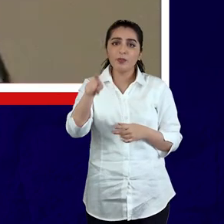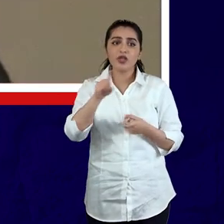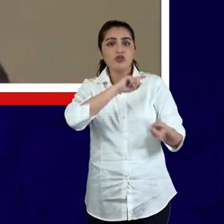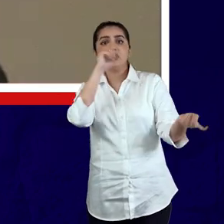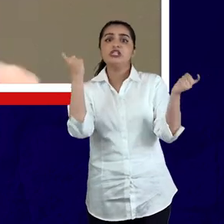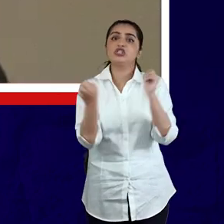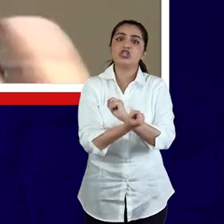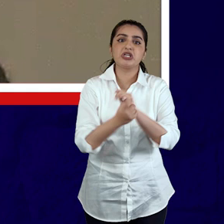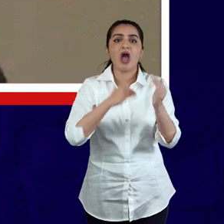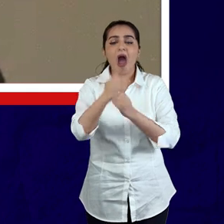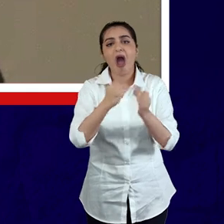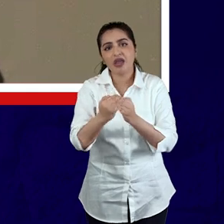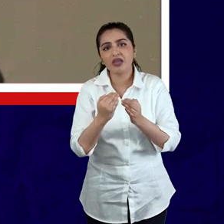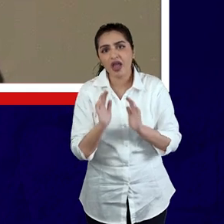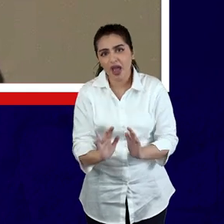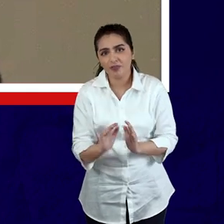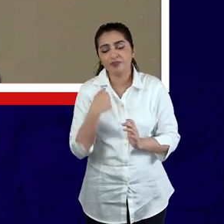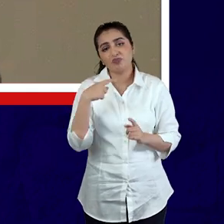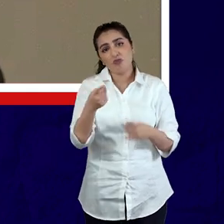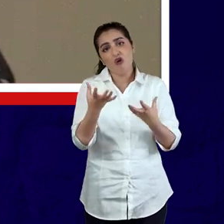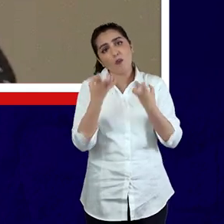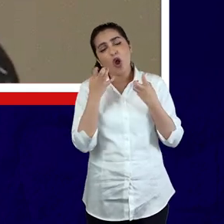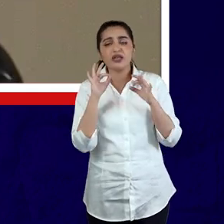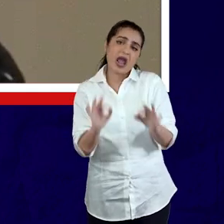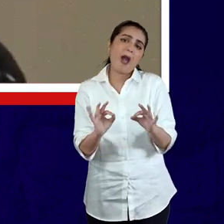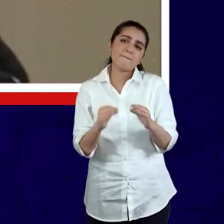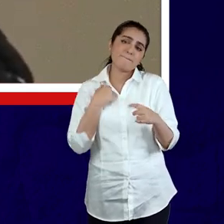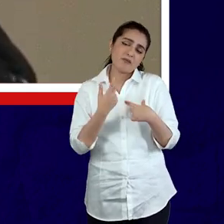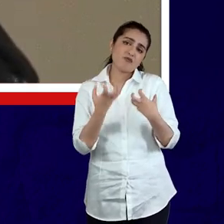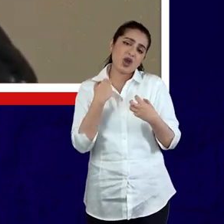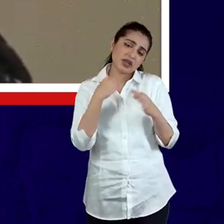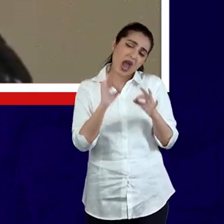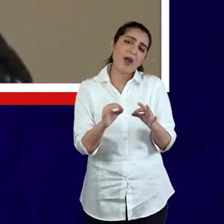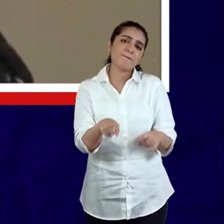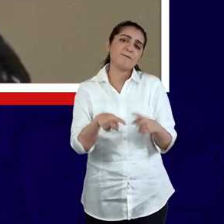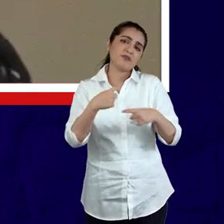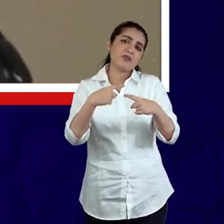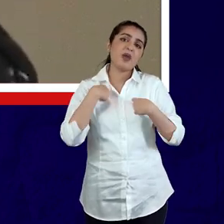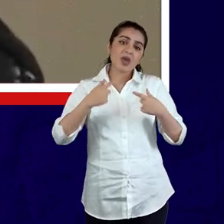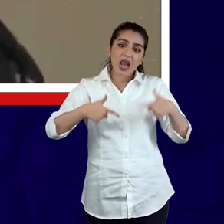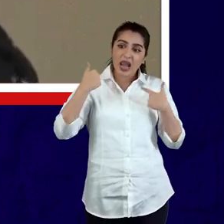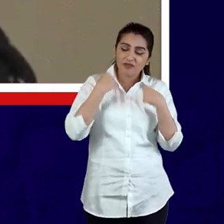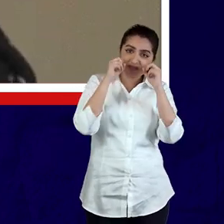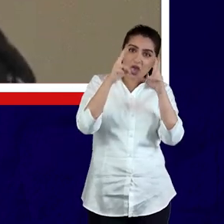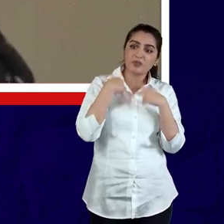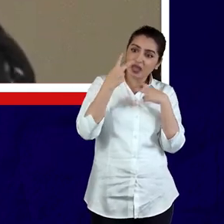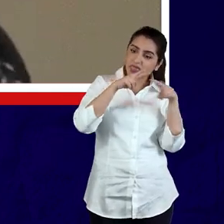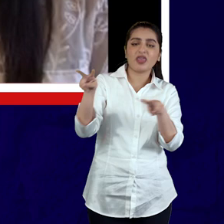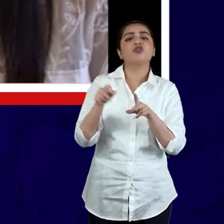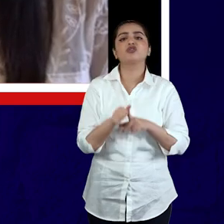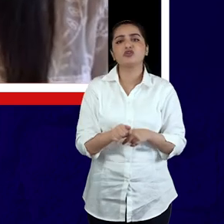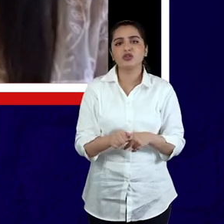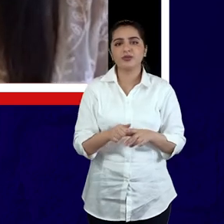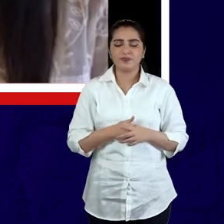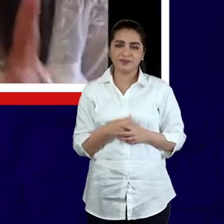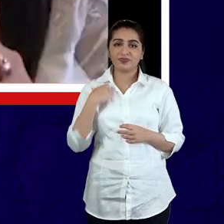shift in how, you know, we deal with people. And that'd be something really nice if that happens. I'd like to see that happening in my lifetime, if I, you know, I don't know.